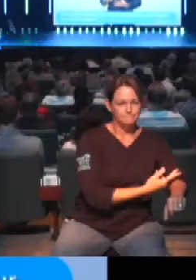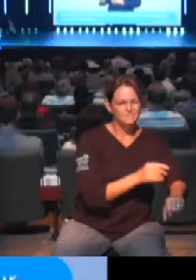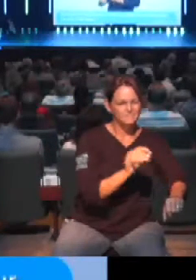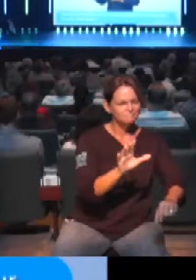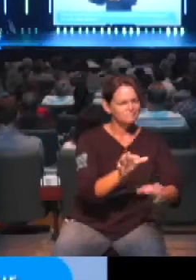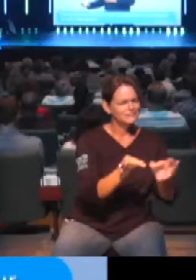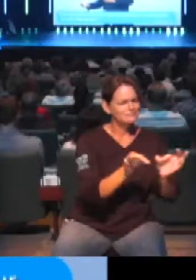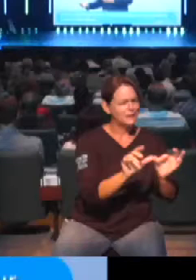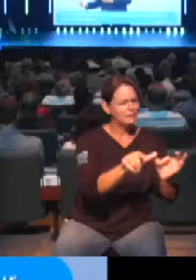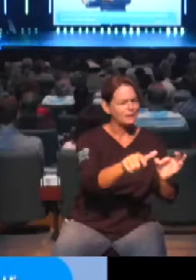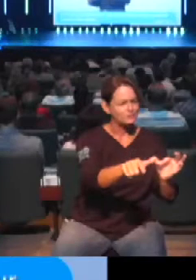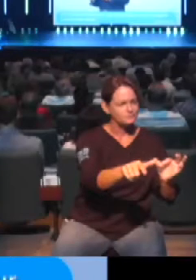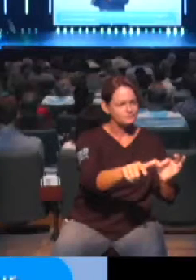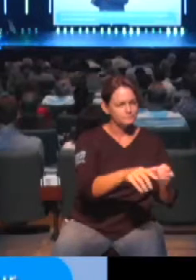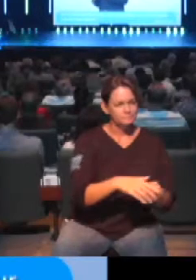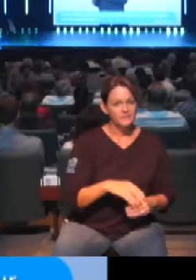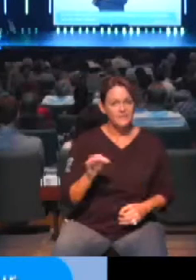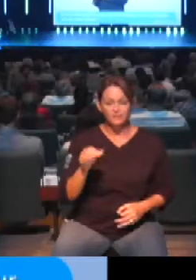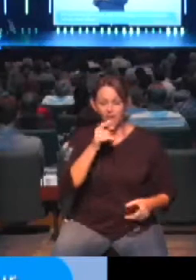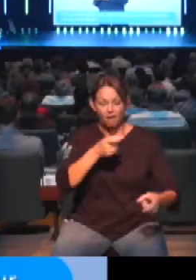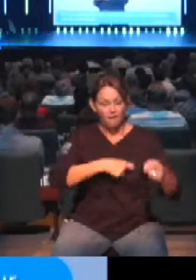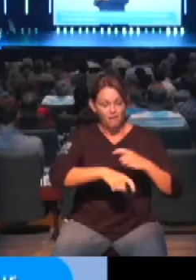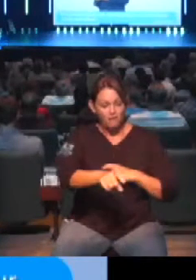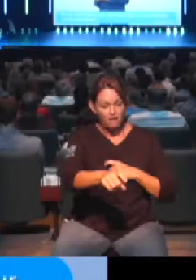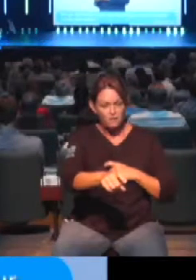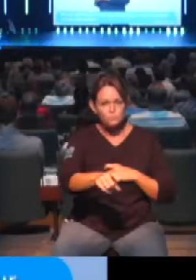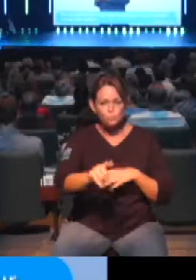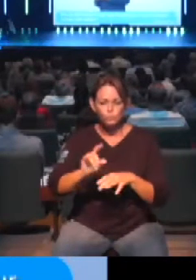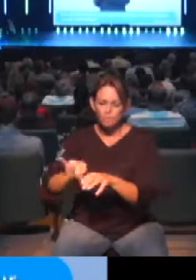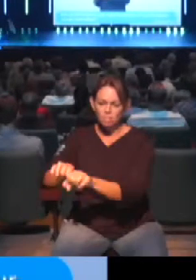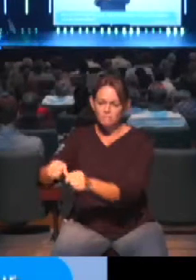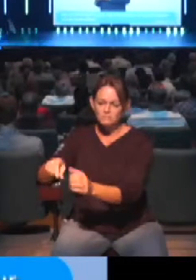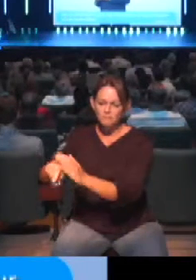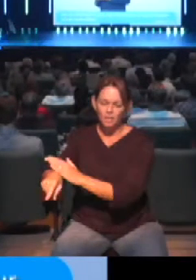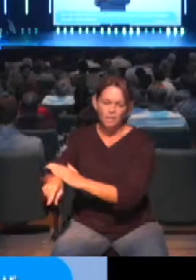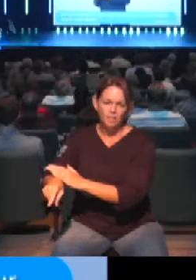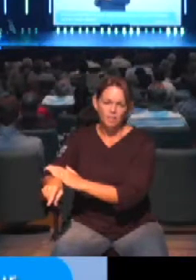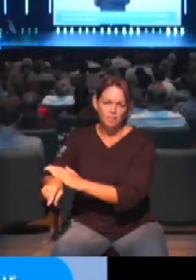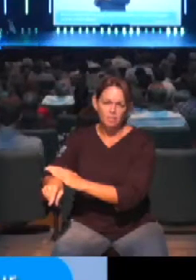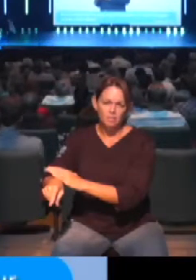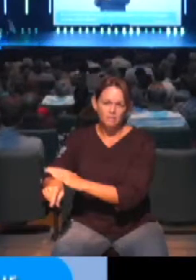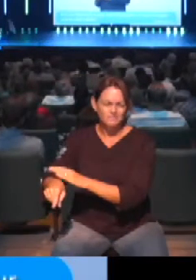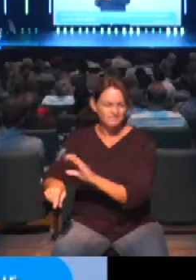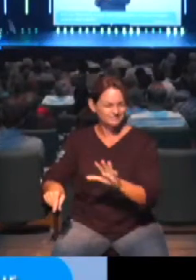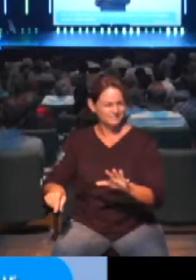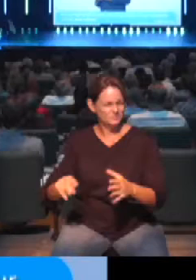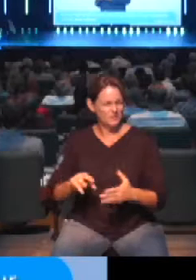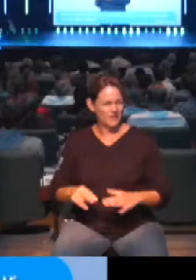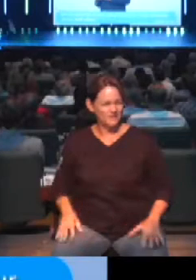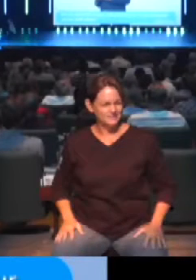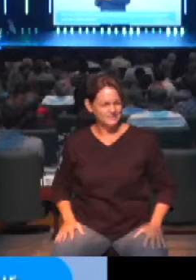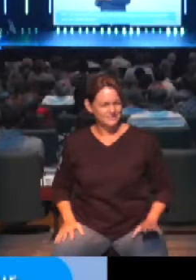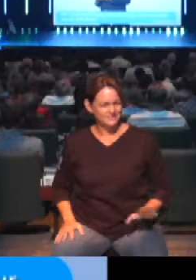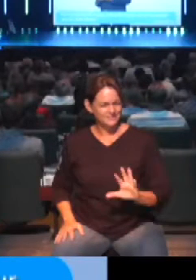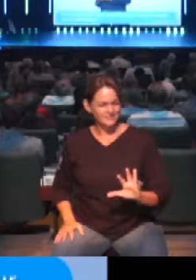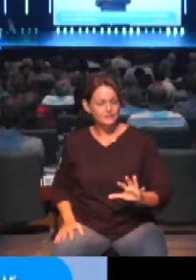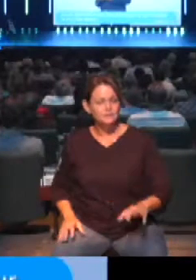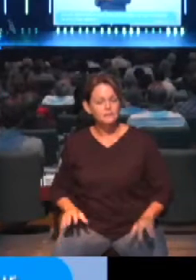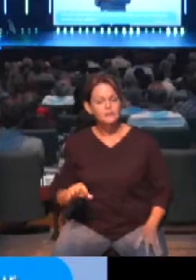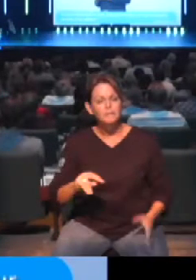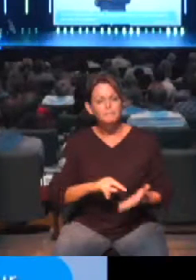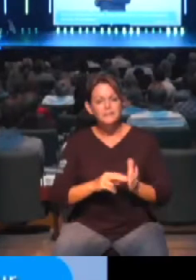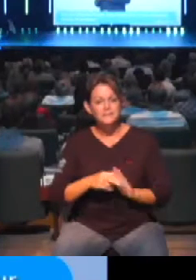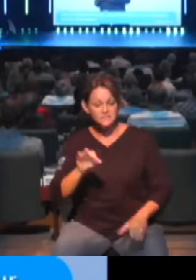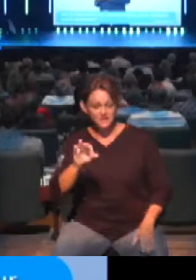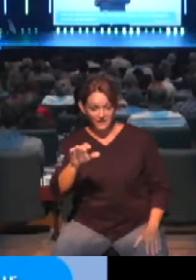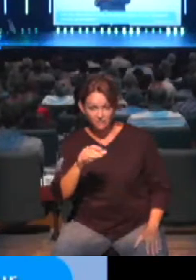then you shall break its neck." Now, I just want to comment on one thing here. What he's saying is, if you don't give it back to me because it belongs to me,